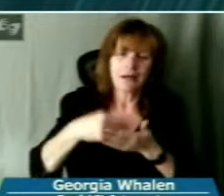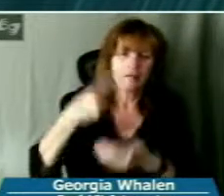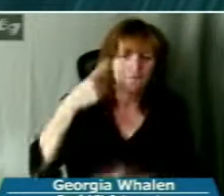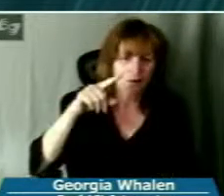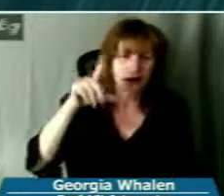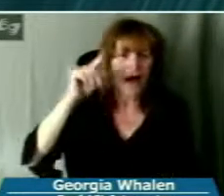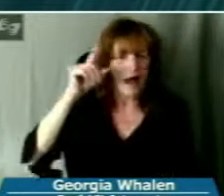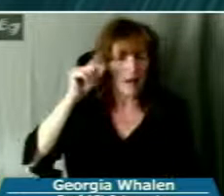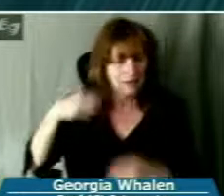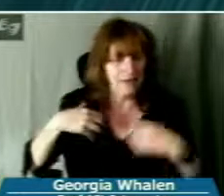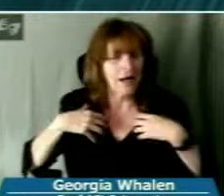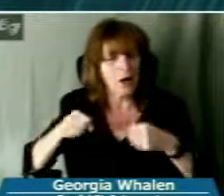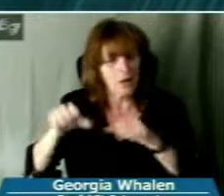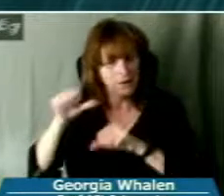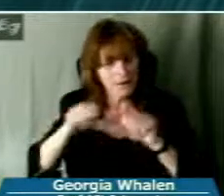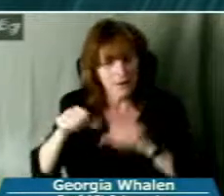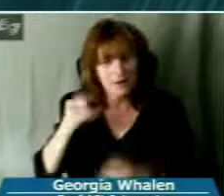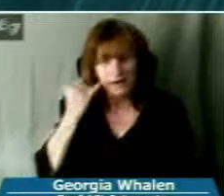to